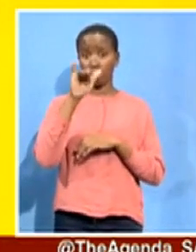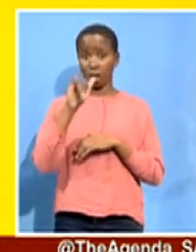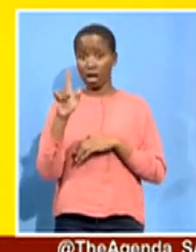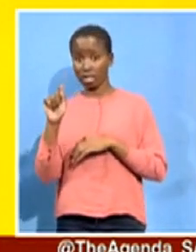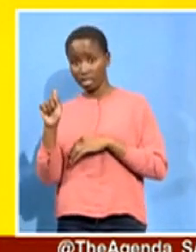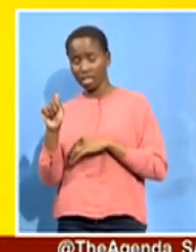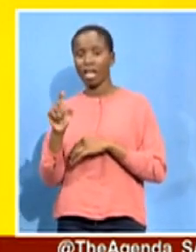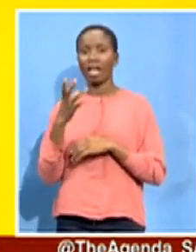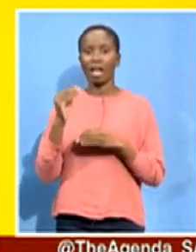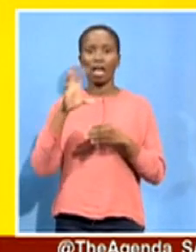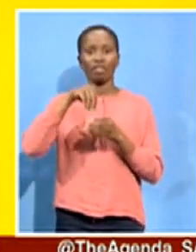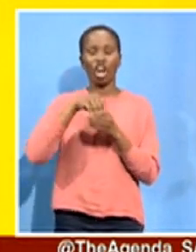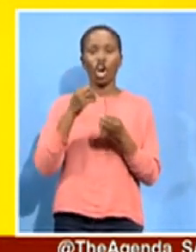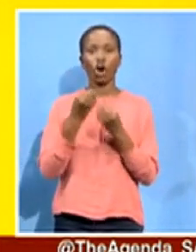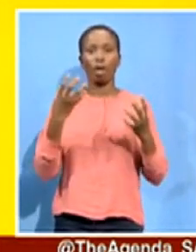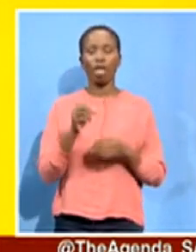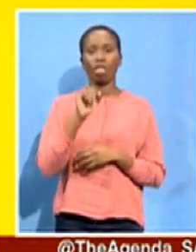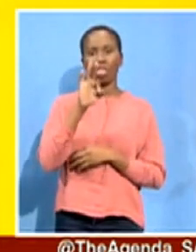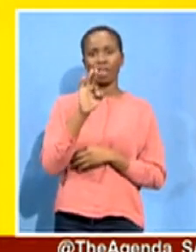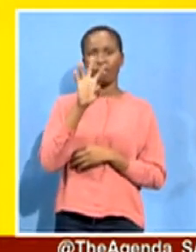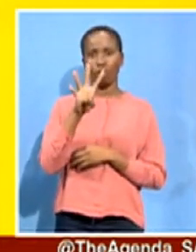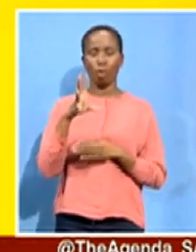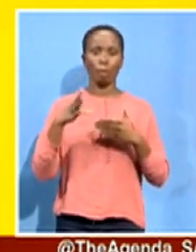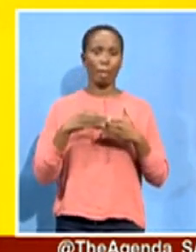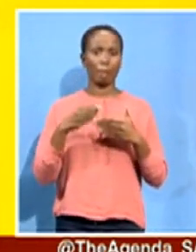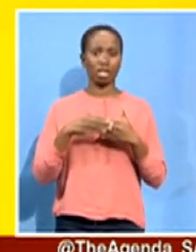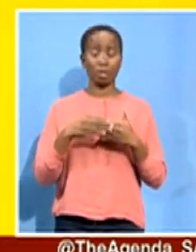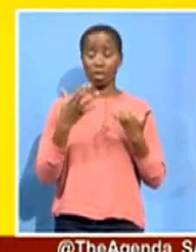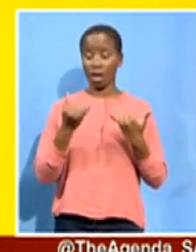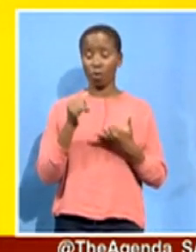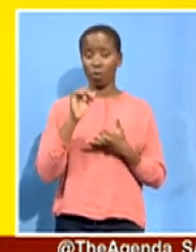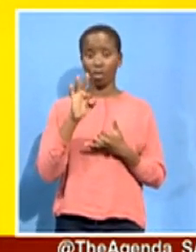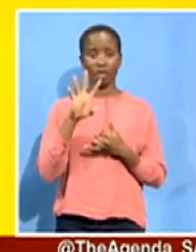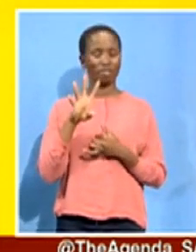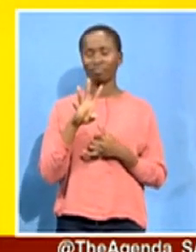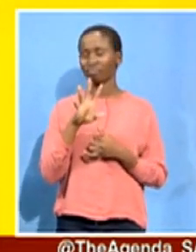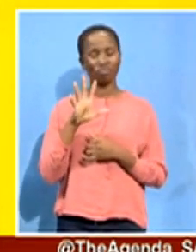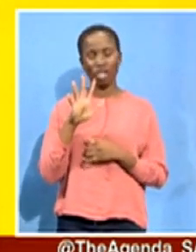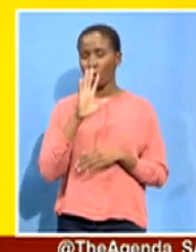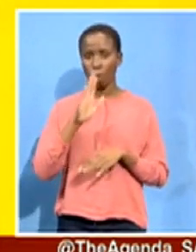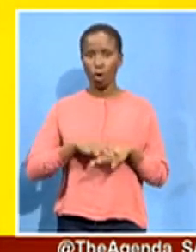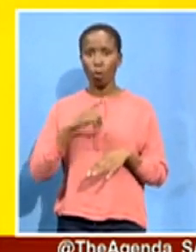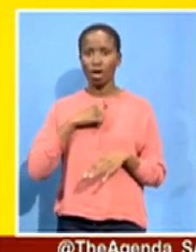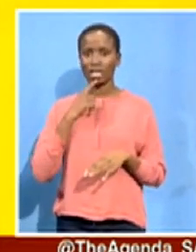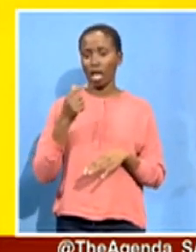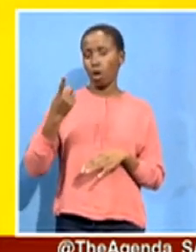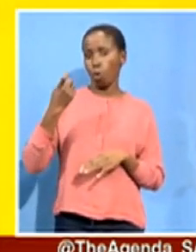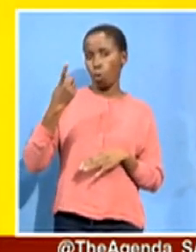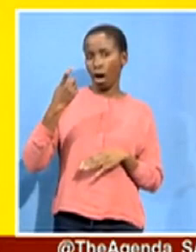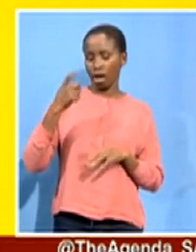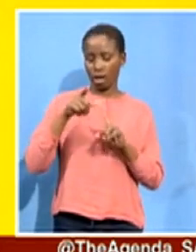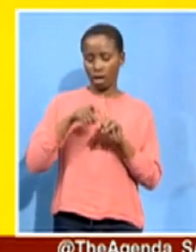because we've been reliably told that one member of the NYTT had to excuse themselves because of academic reasons.